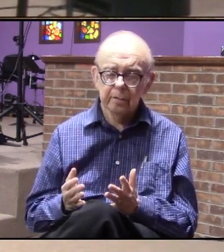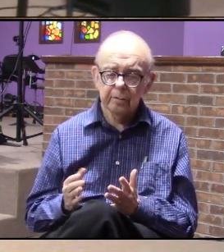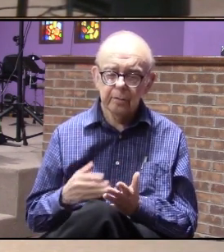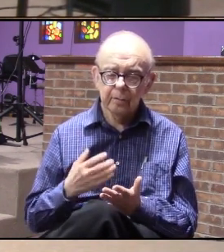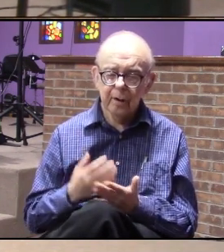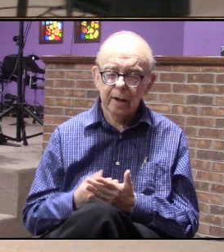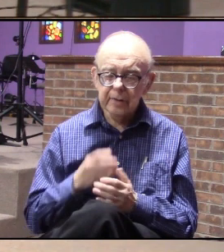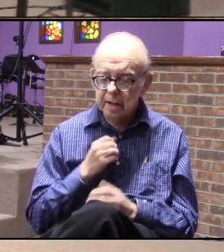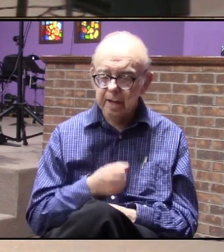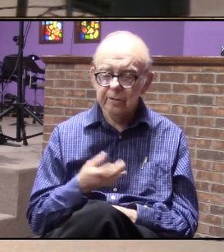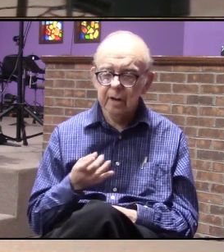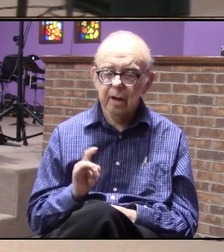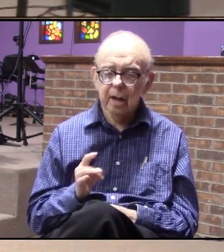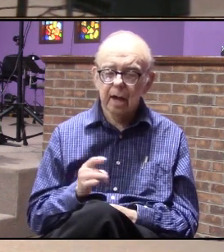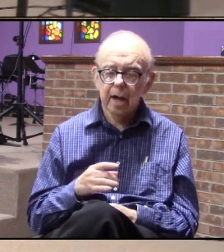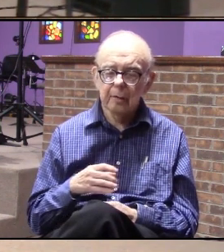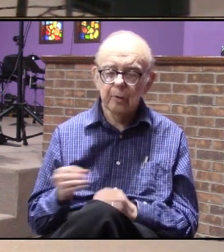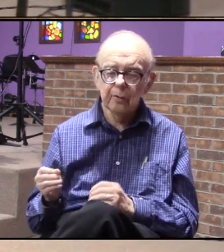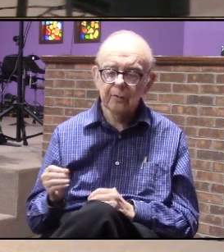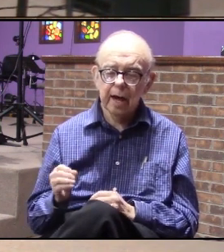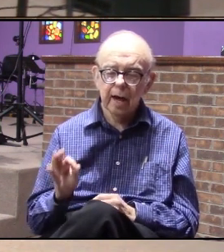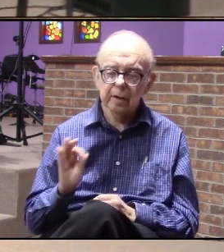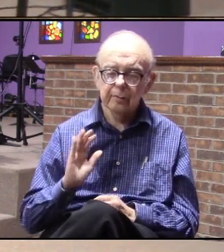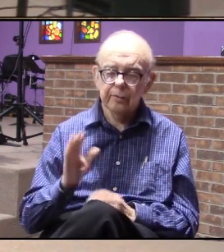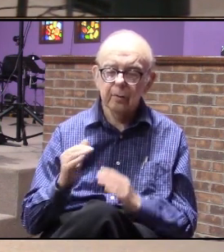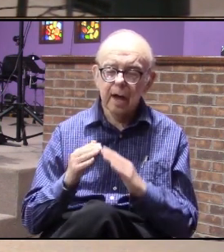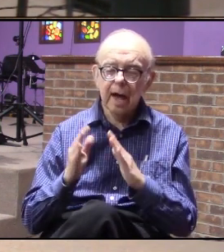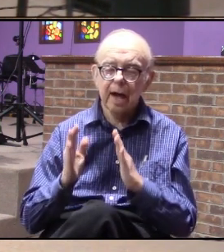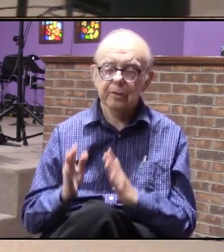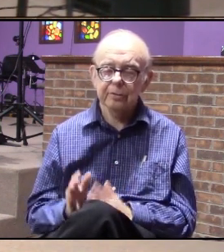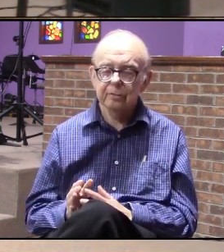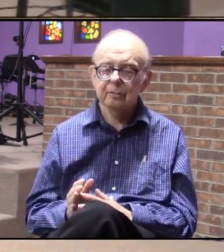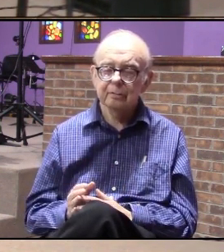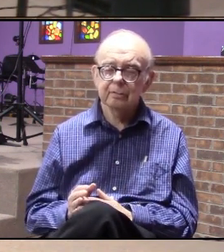18 and move out of that house